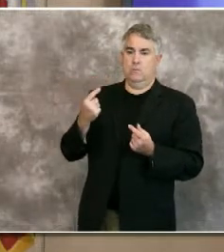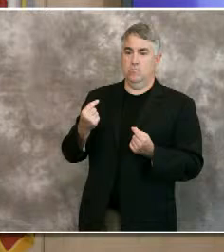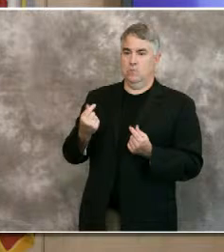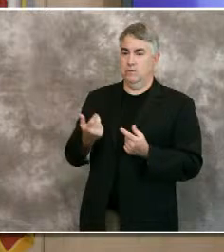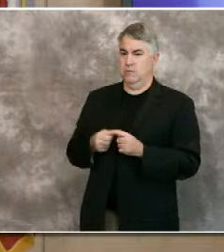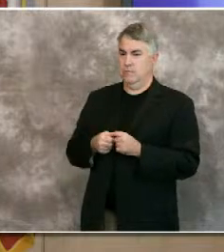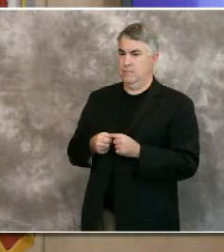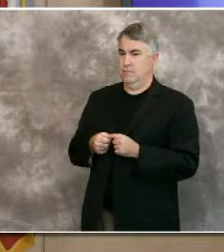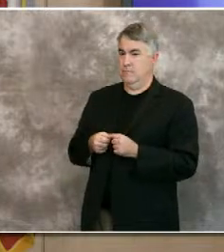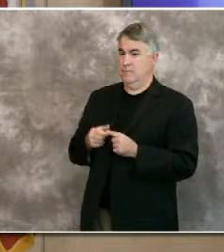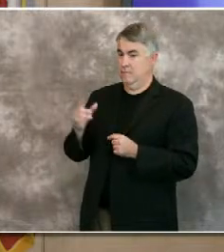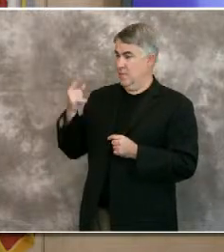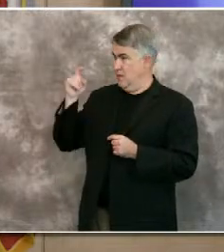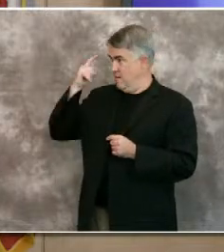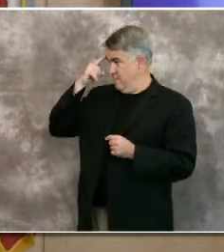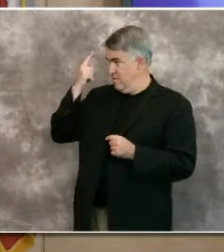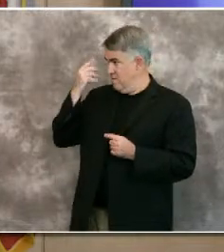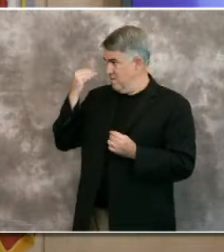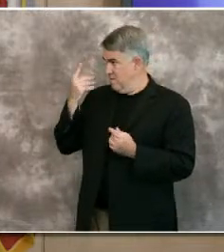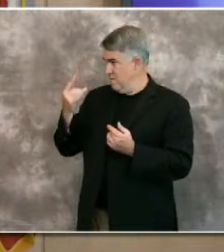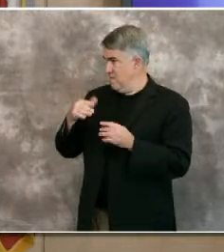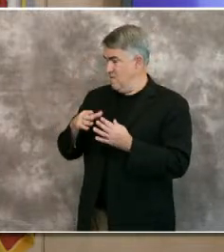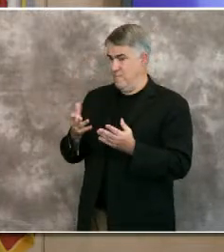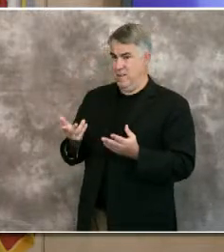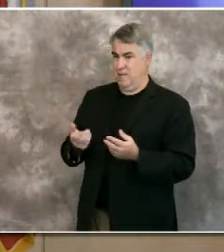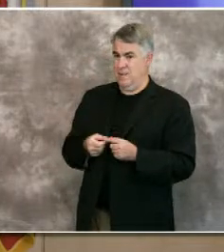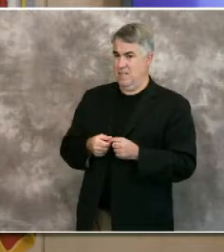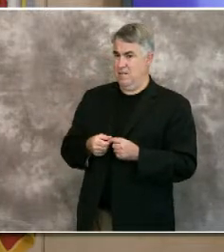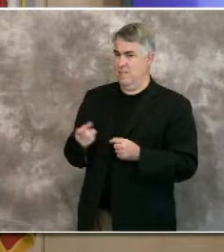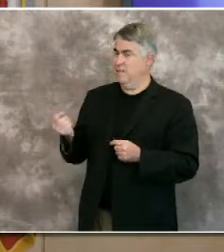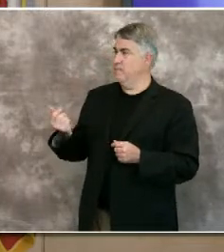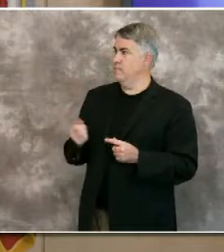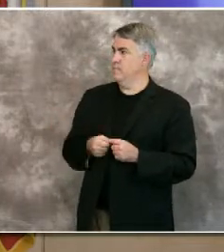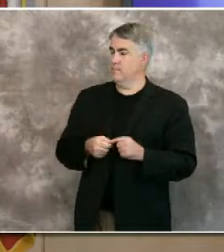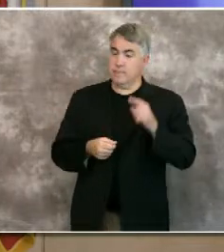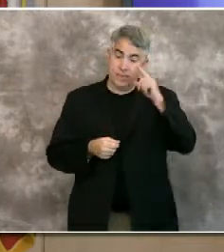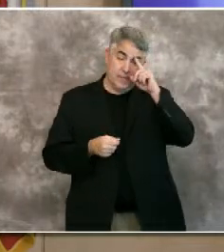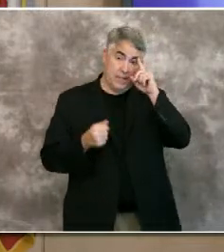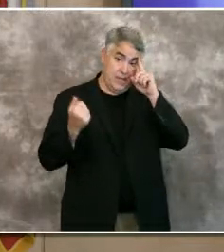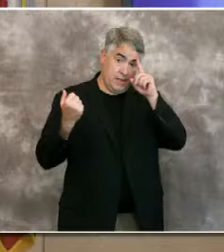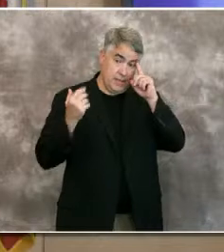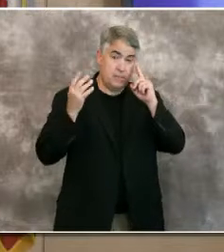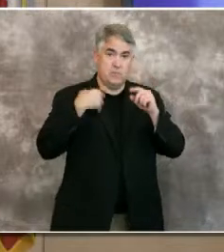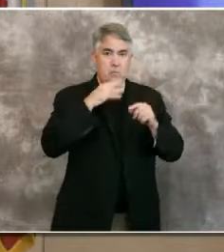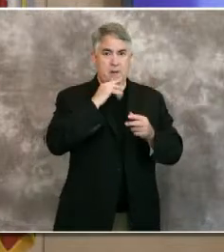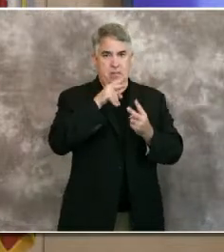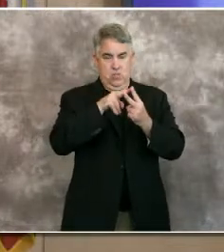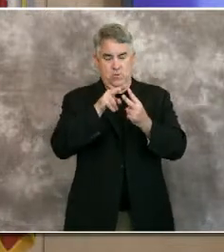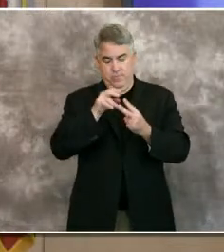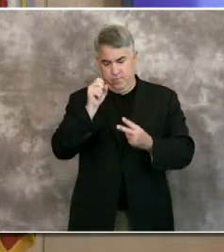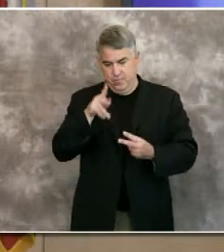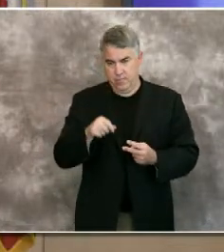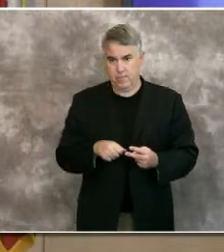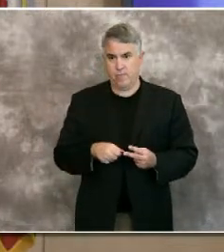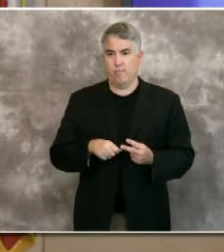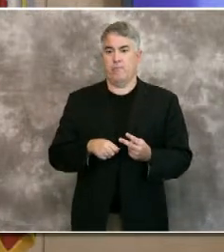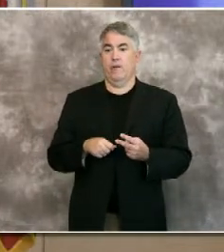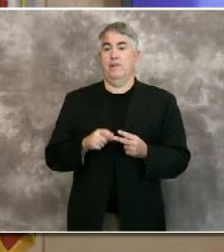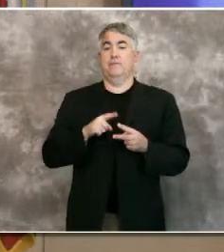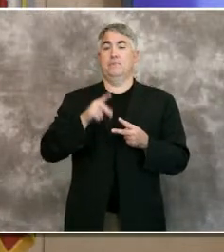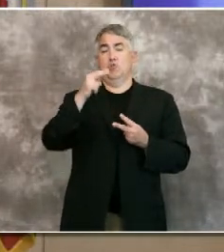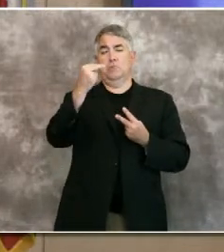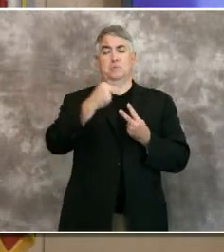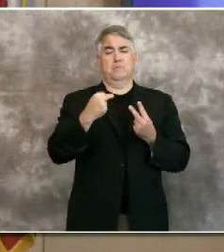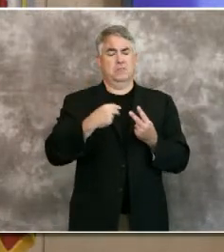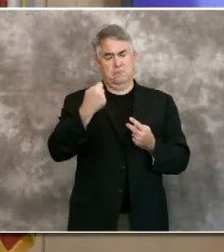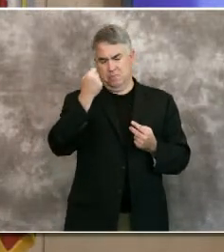about allowing them to reopen in July? Yeah, so I'll address both of those, Lori, and I understand where you're coming from, but I think what's important to